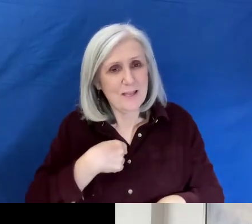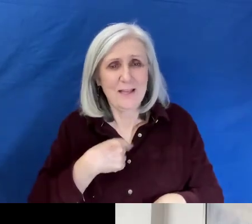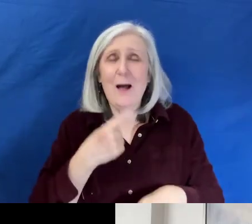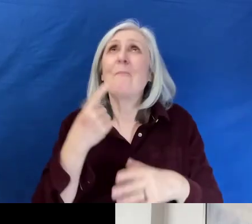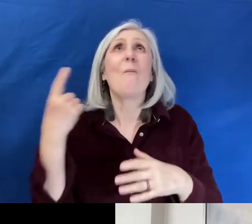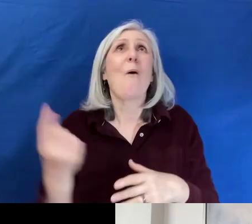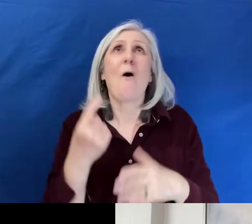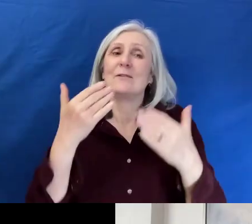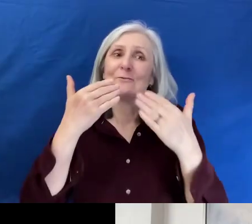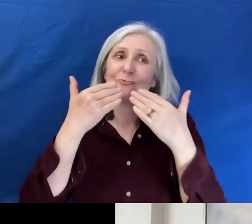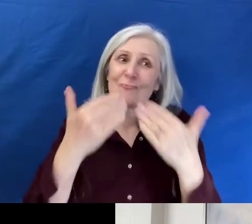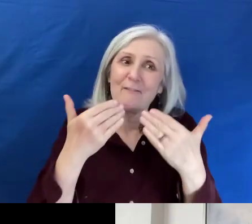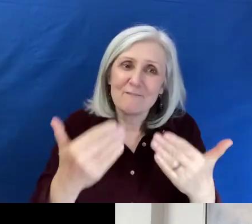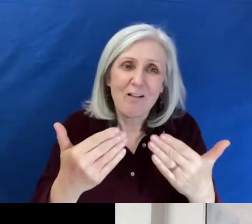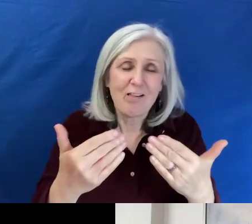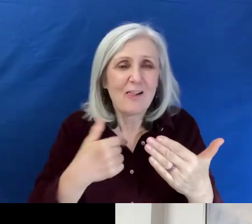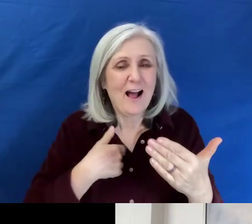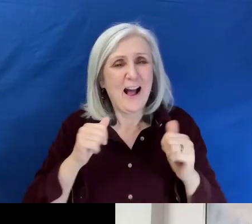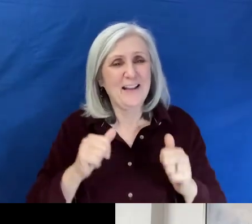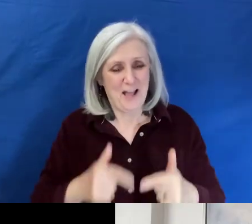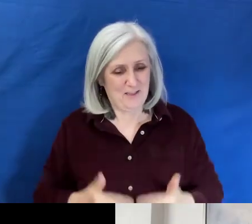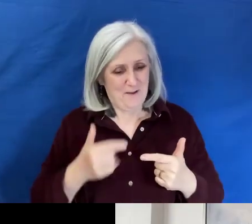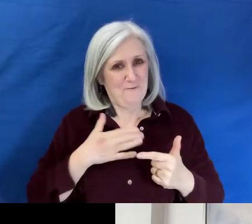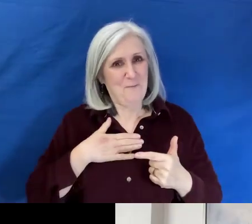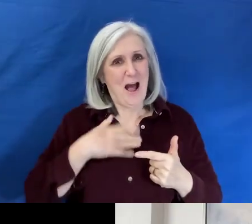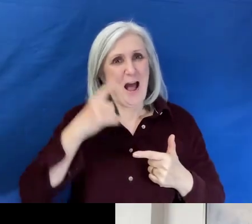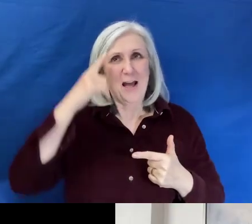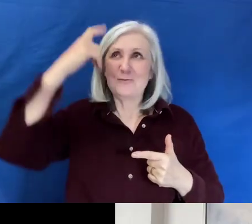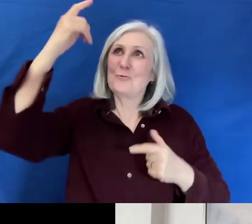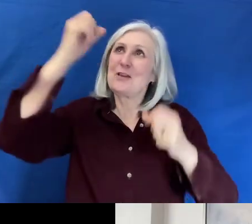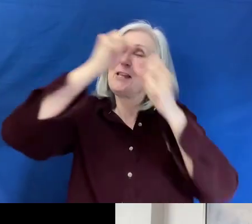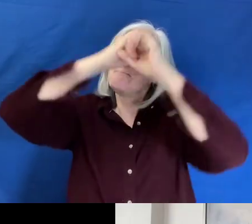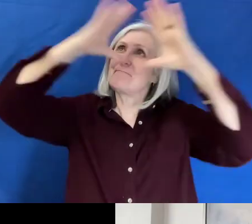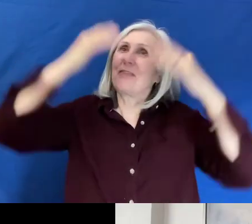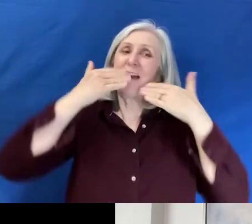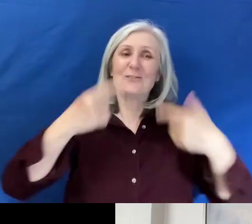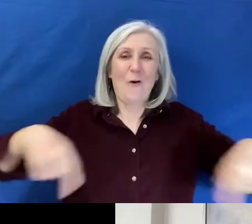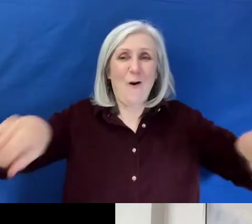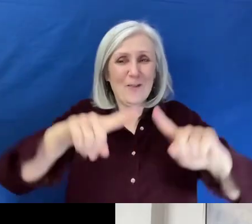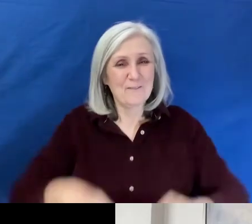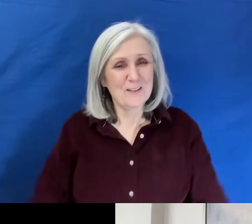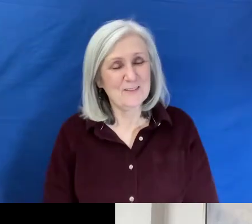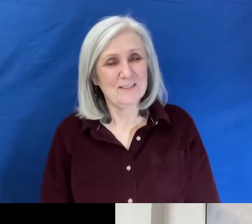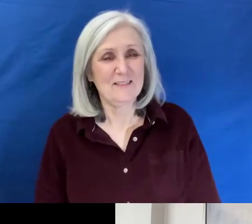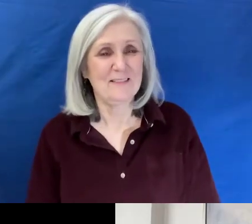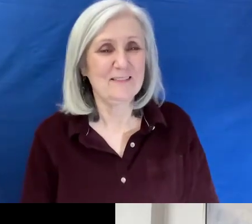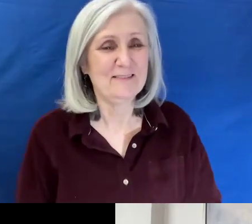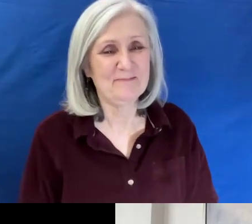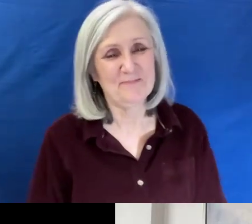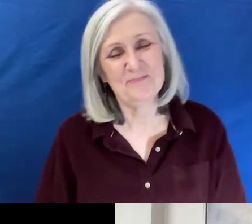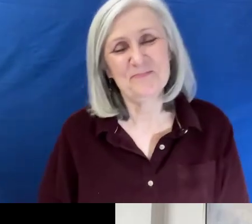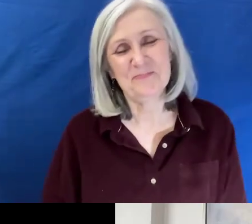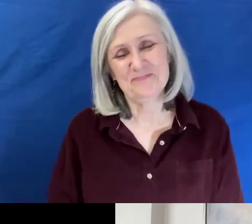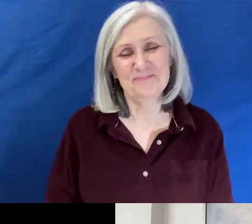grateful that I get to live out this dream thanks to all of you. So thank you so much, Denny Thank Busby, for coming out to you. the